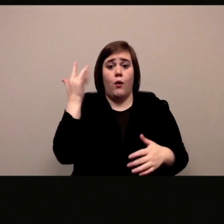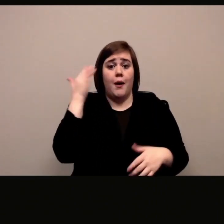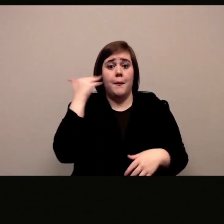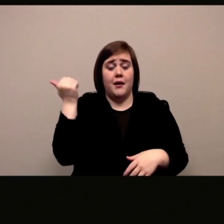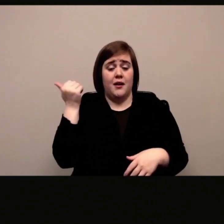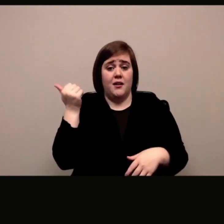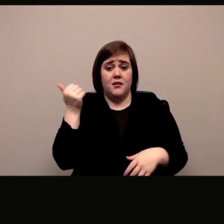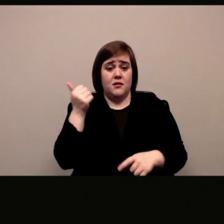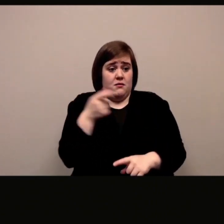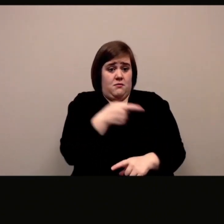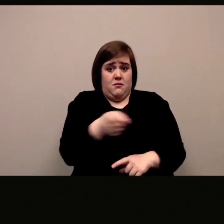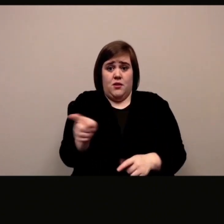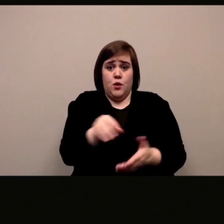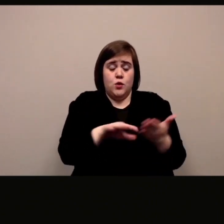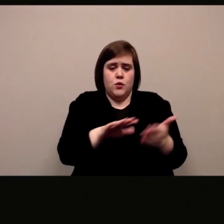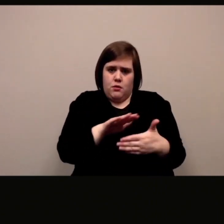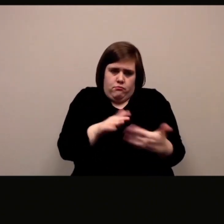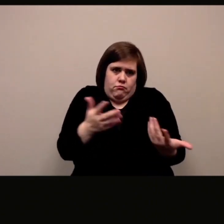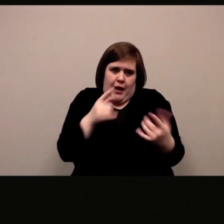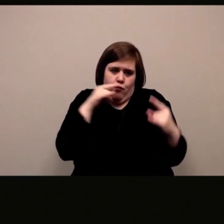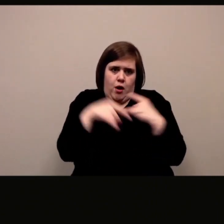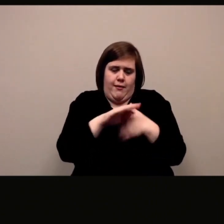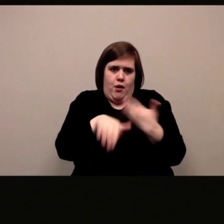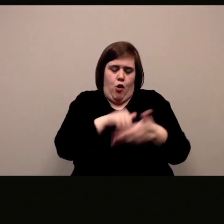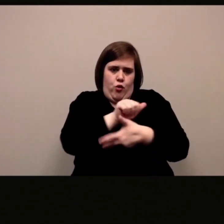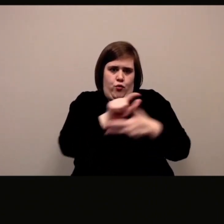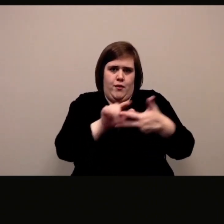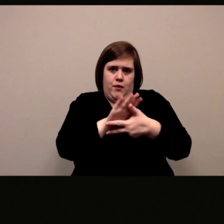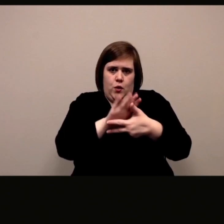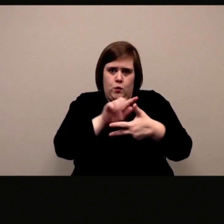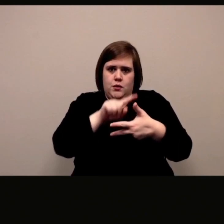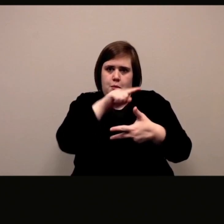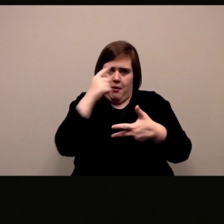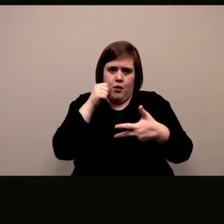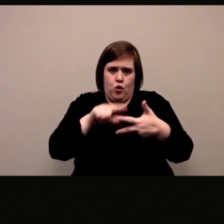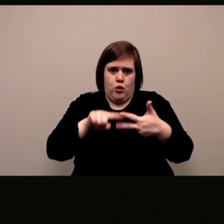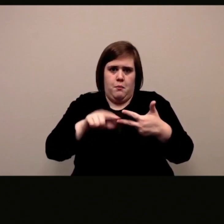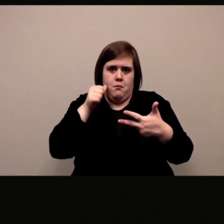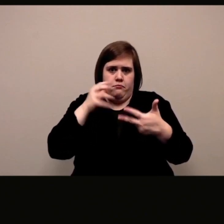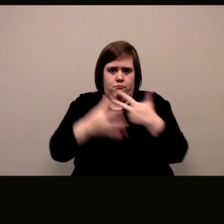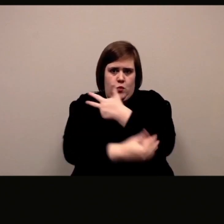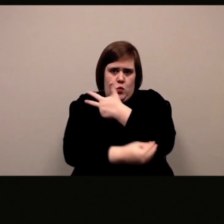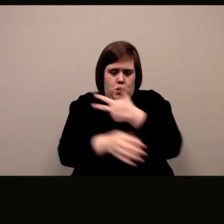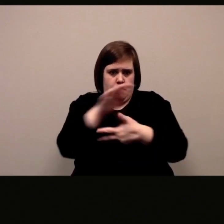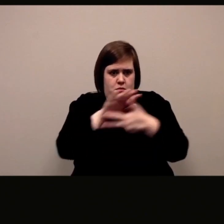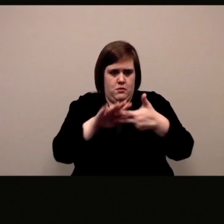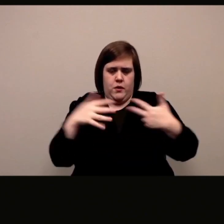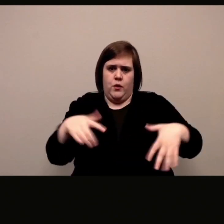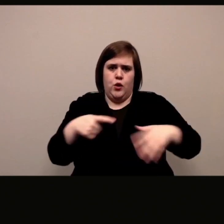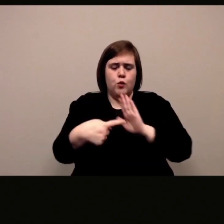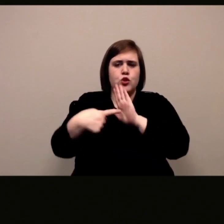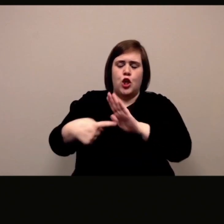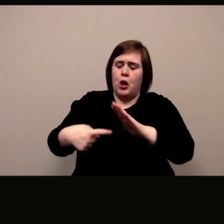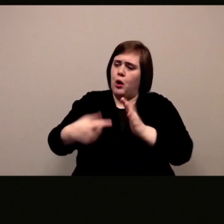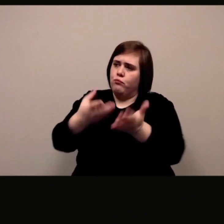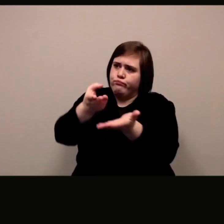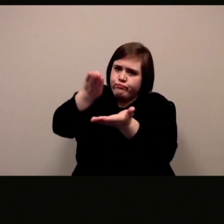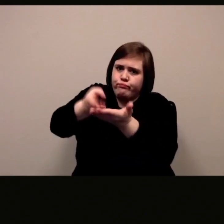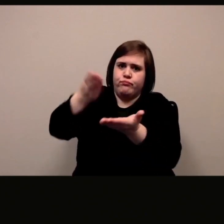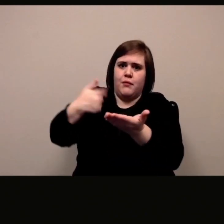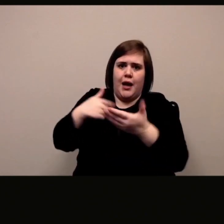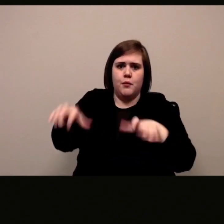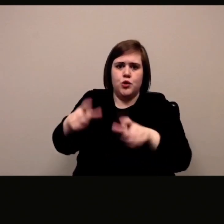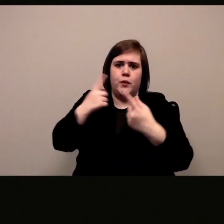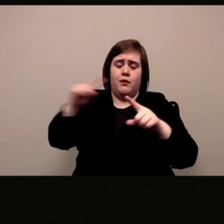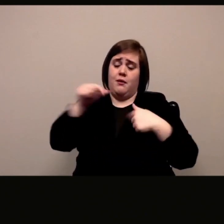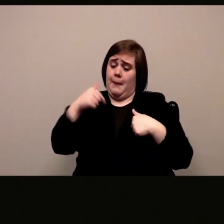my students are all 3 of those things. So you're going to show the state leaders and all of that what you're doing, not me, because I've